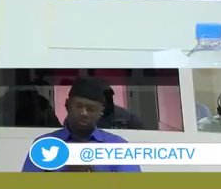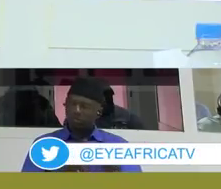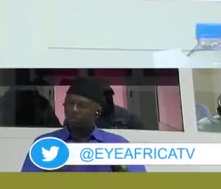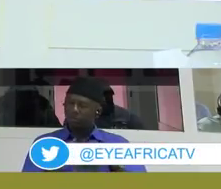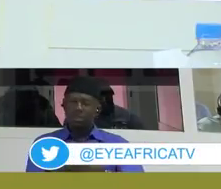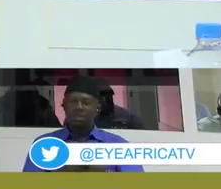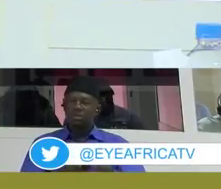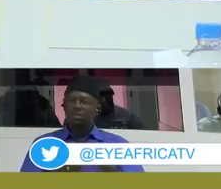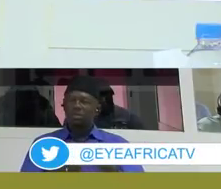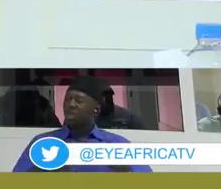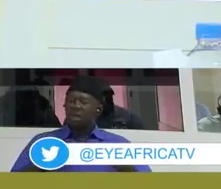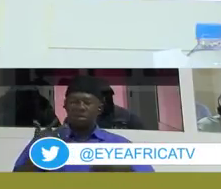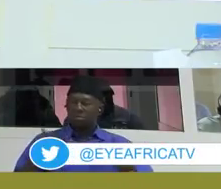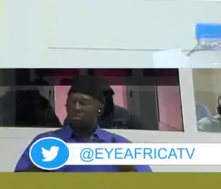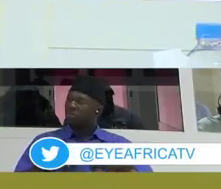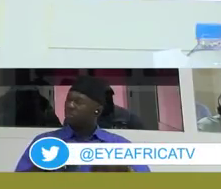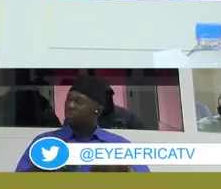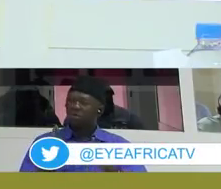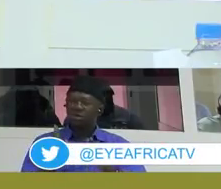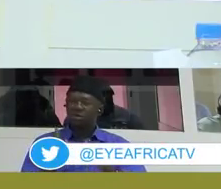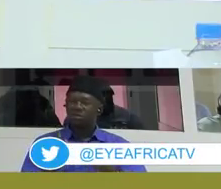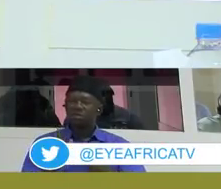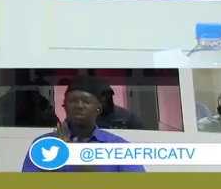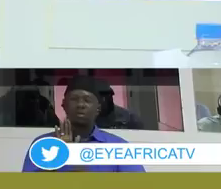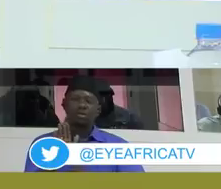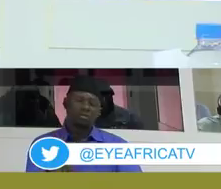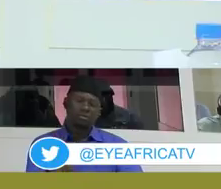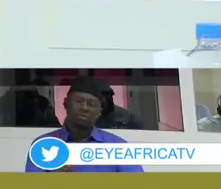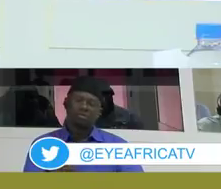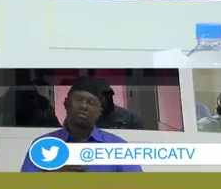in a joyous mood as such, like